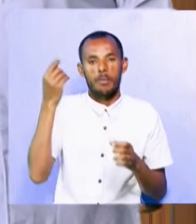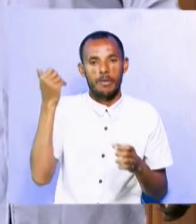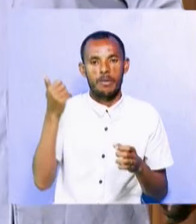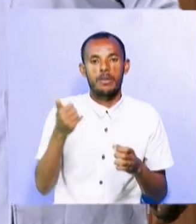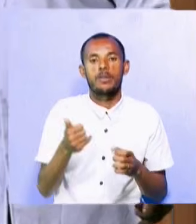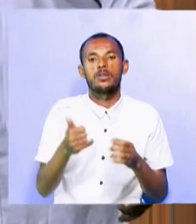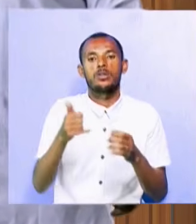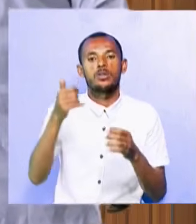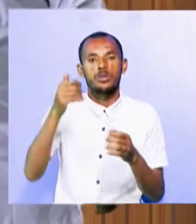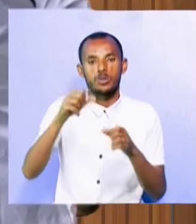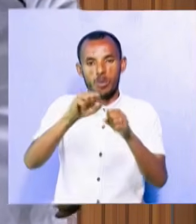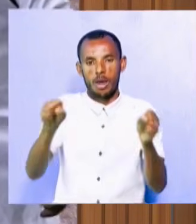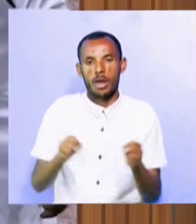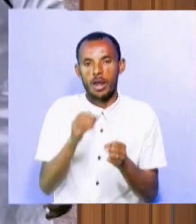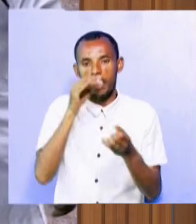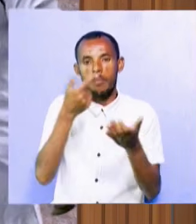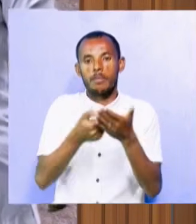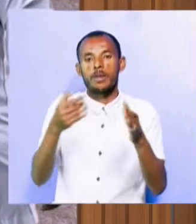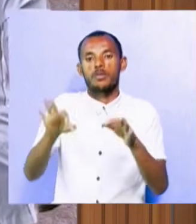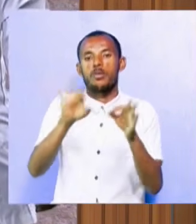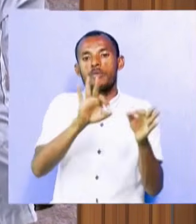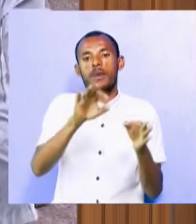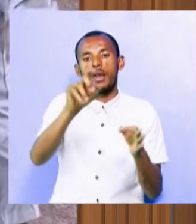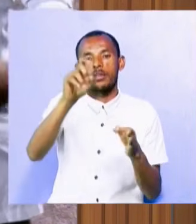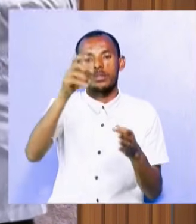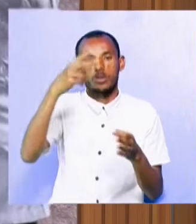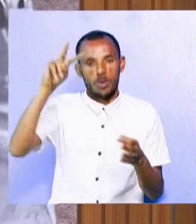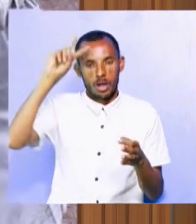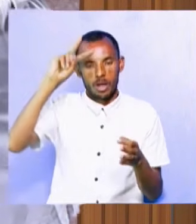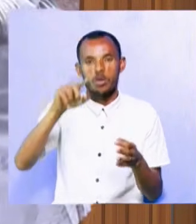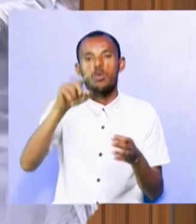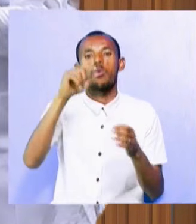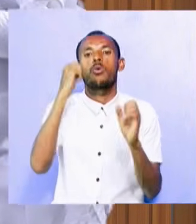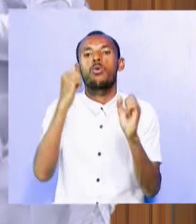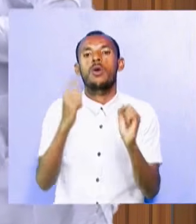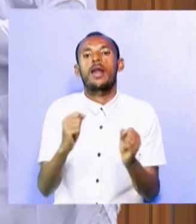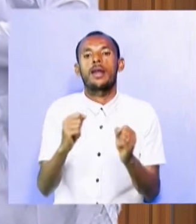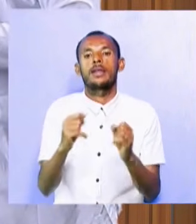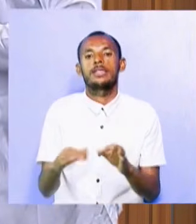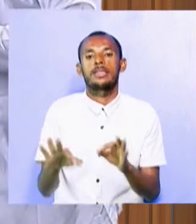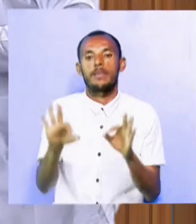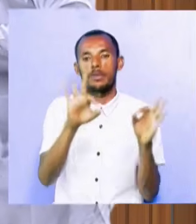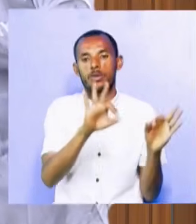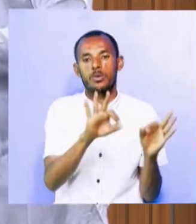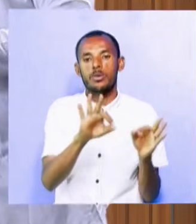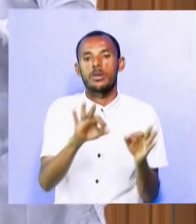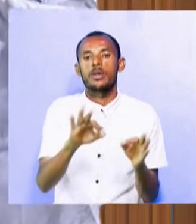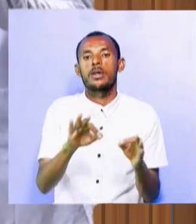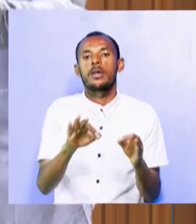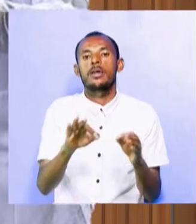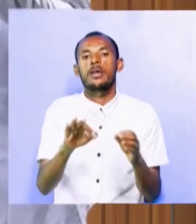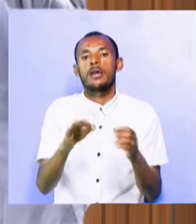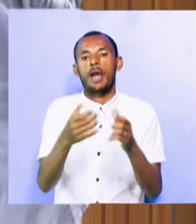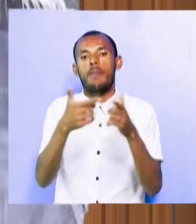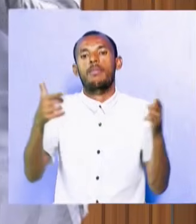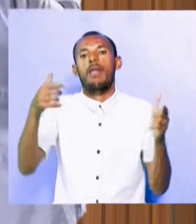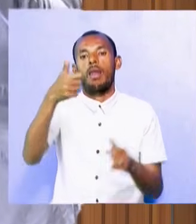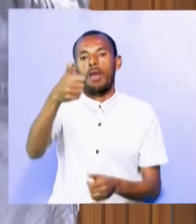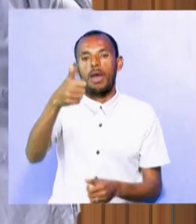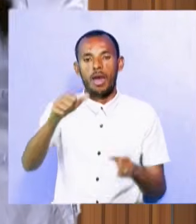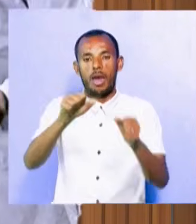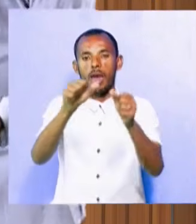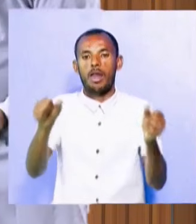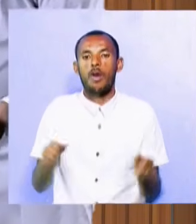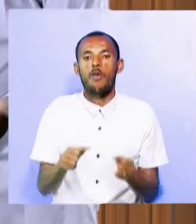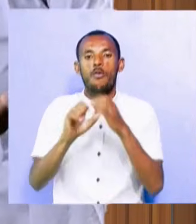So here, in place of this x squared, you can substitute capital A, which is the area of